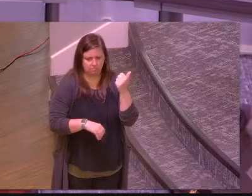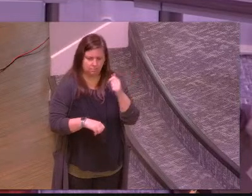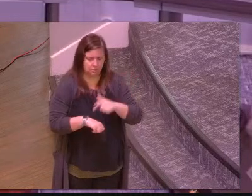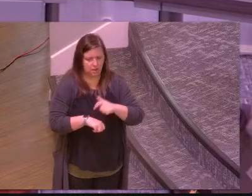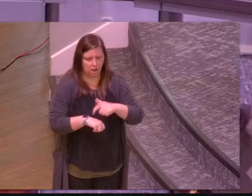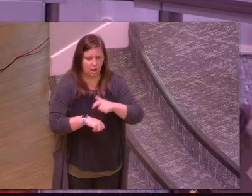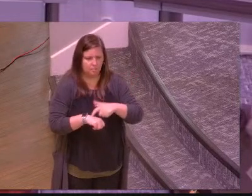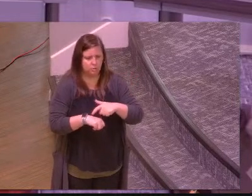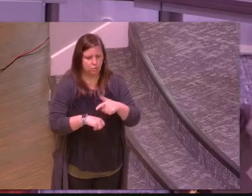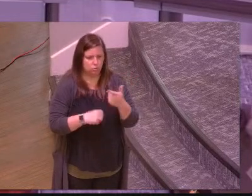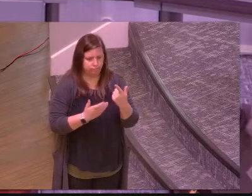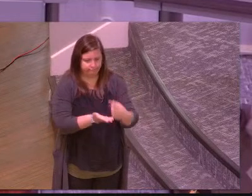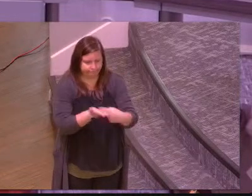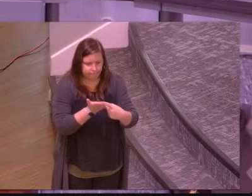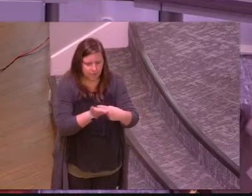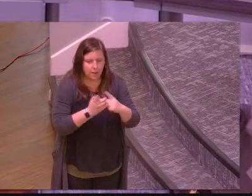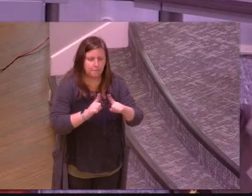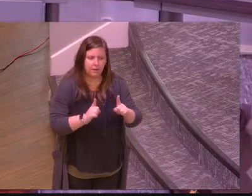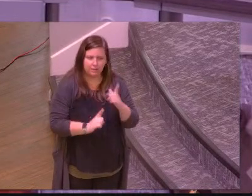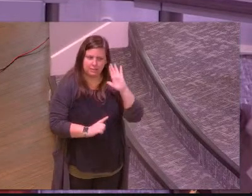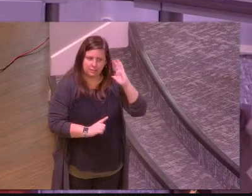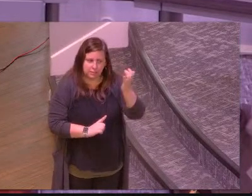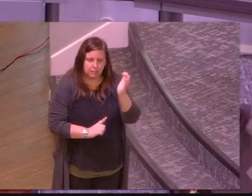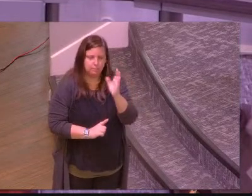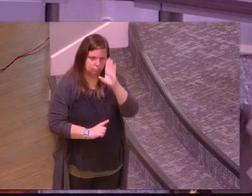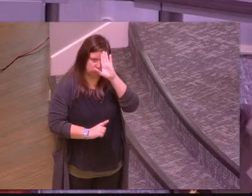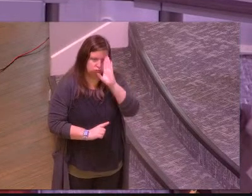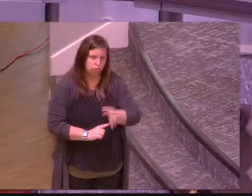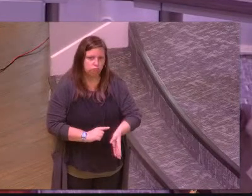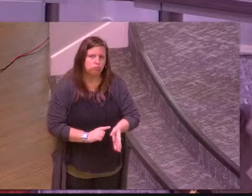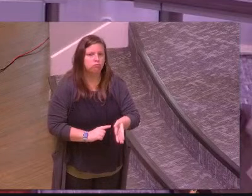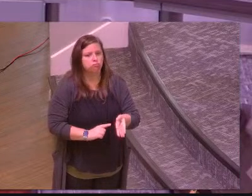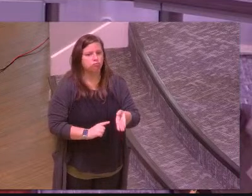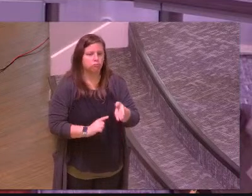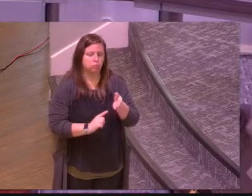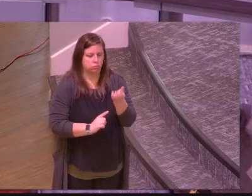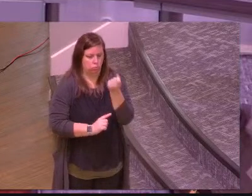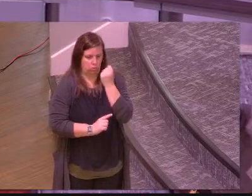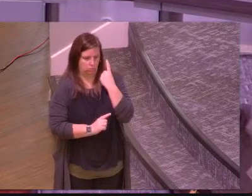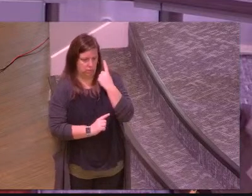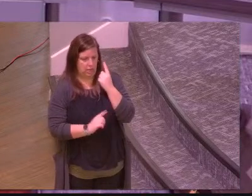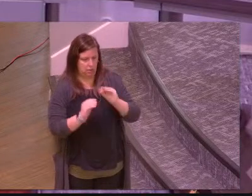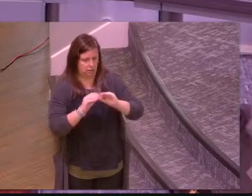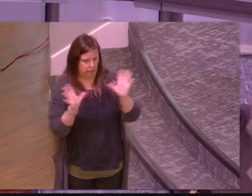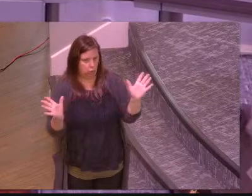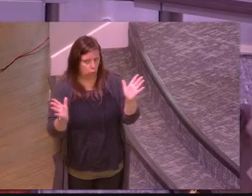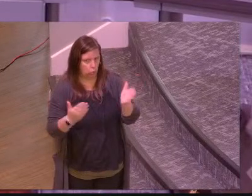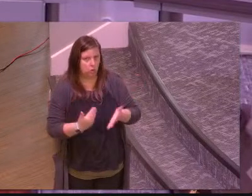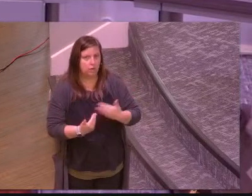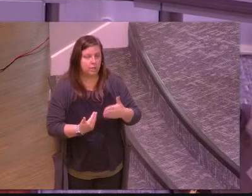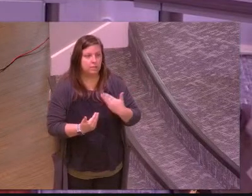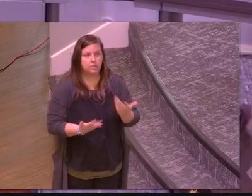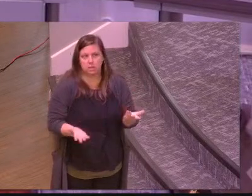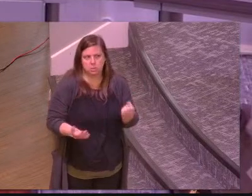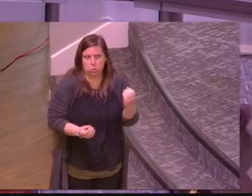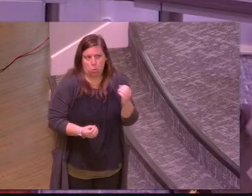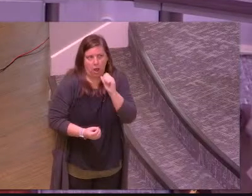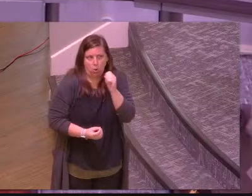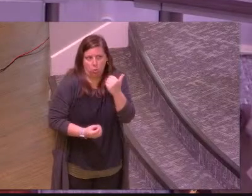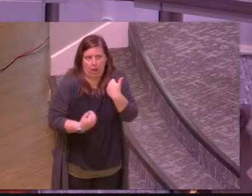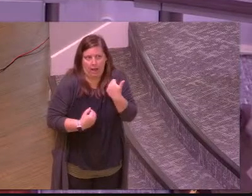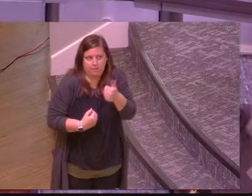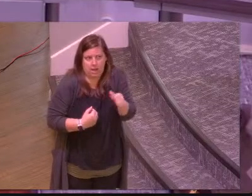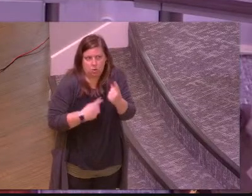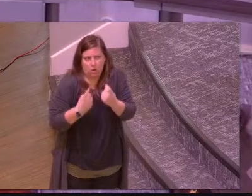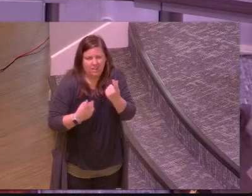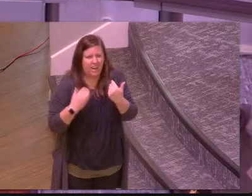very straightforward. I still don't have any questions about what it says. I understand it, certainly. I have some gray areas that I